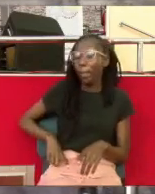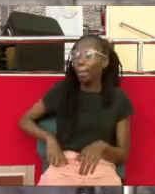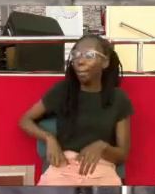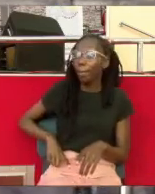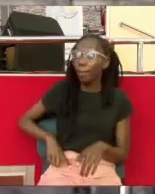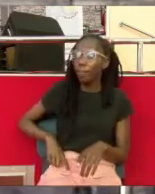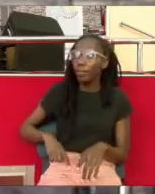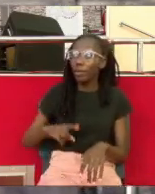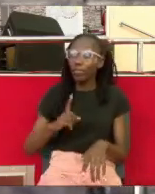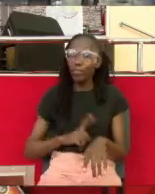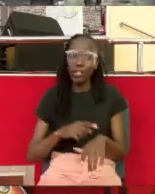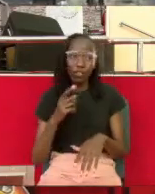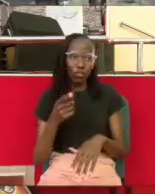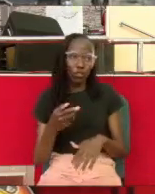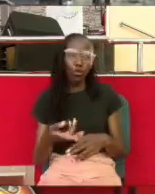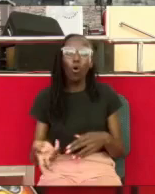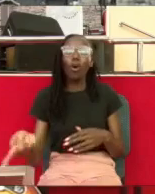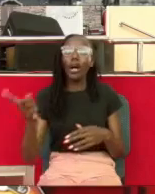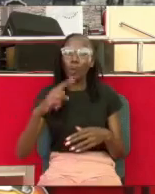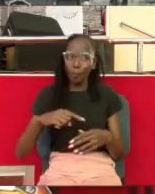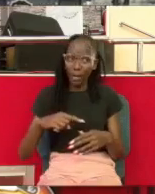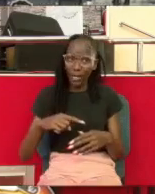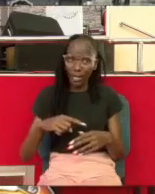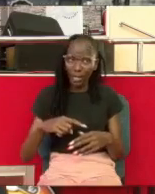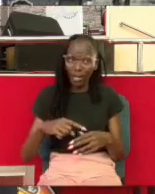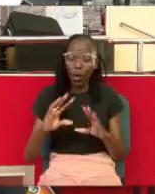that we may reconcile the world back to him,